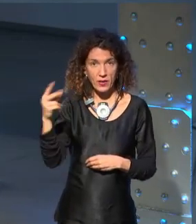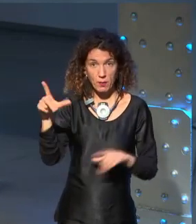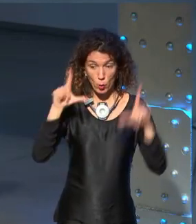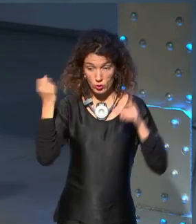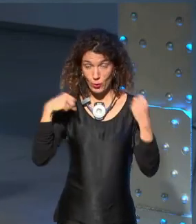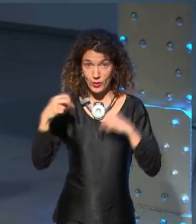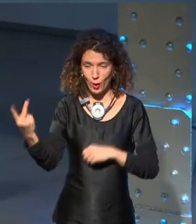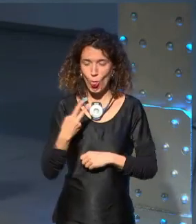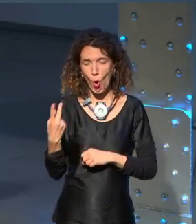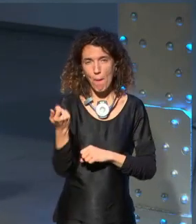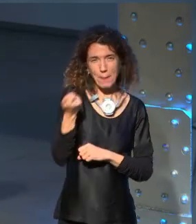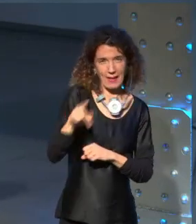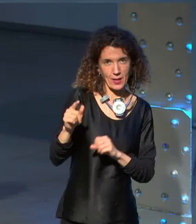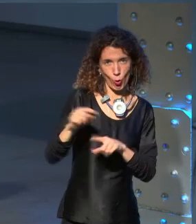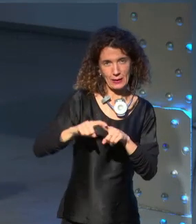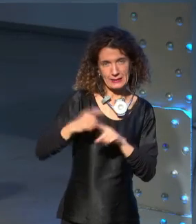And